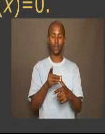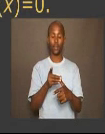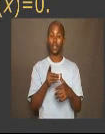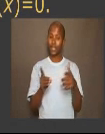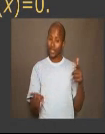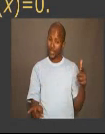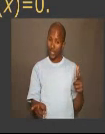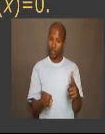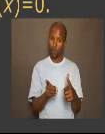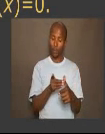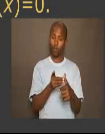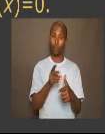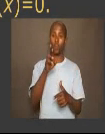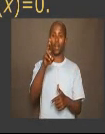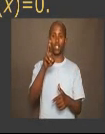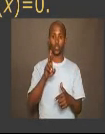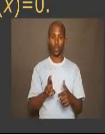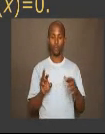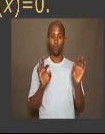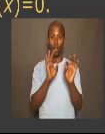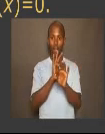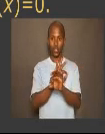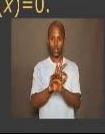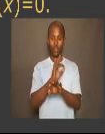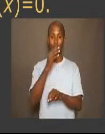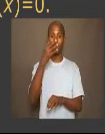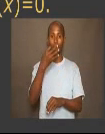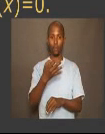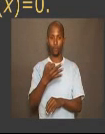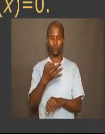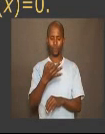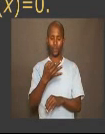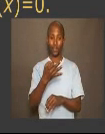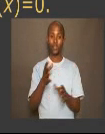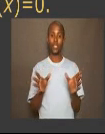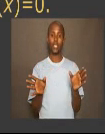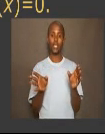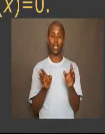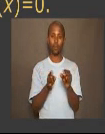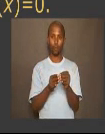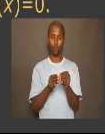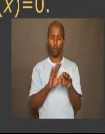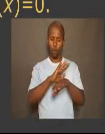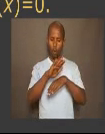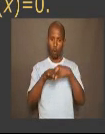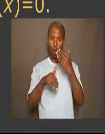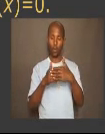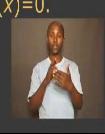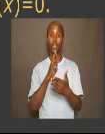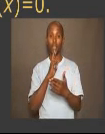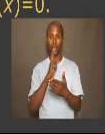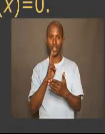The domain of a rational function f is the set of all real